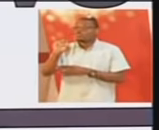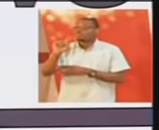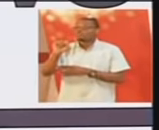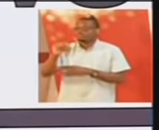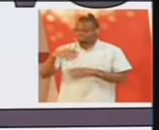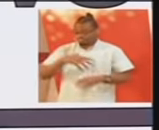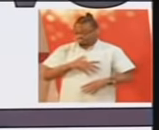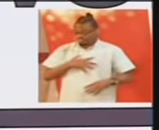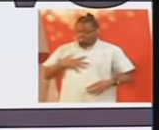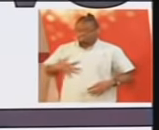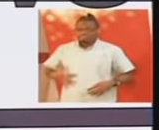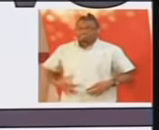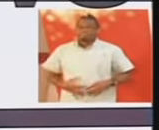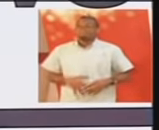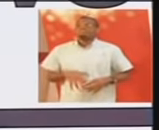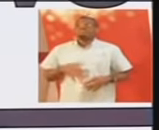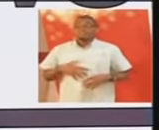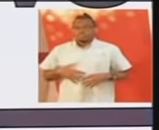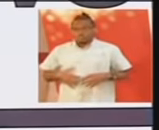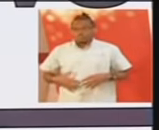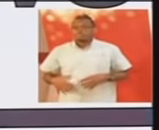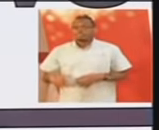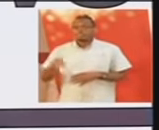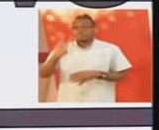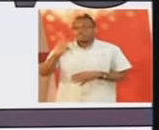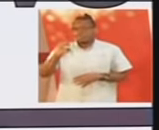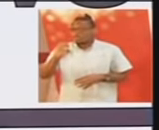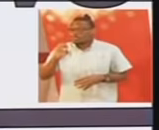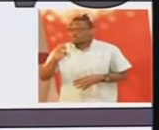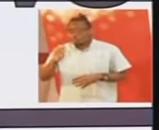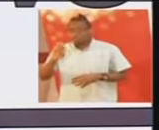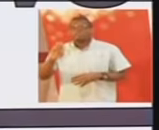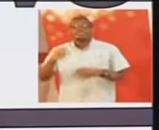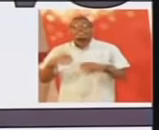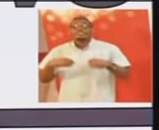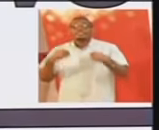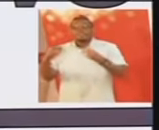womb that delivers oxygen to your babies.